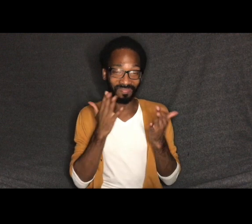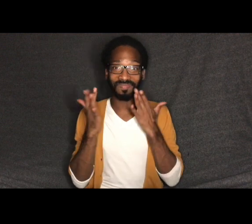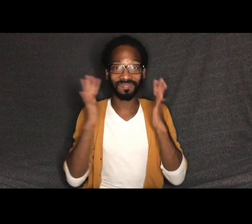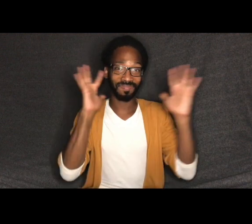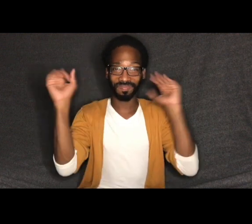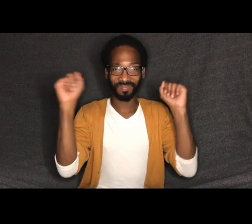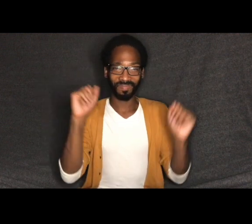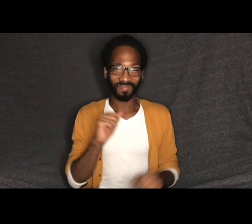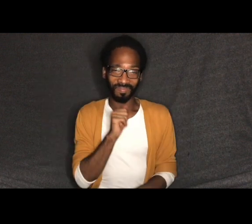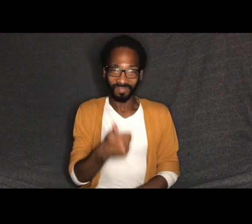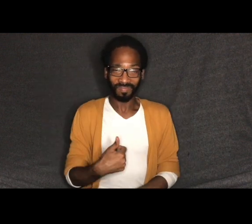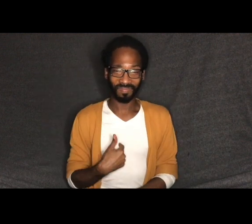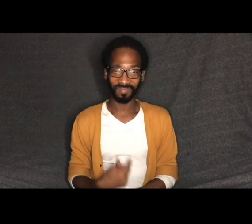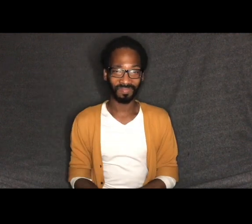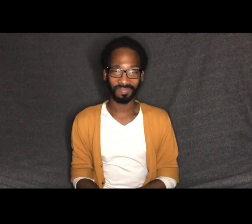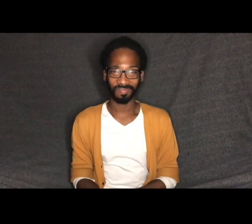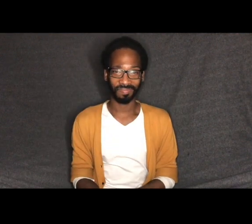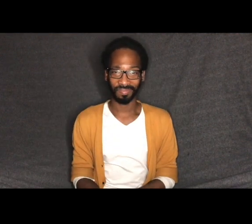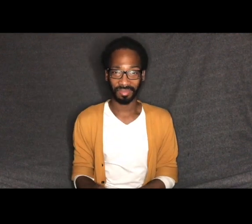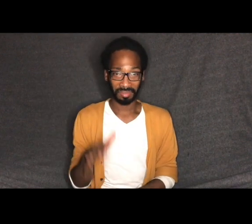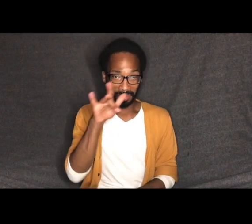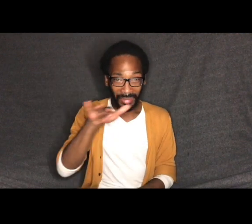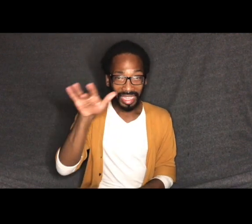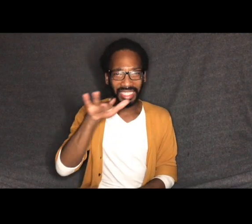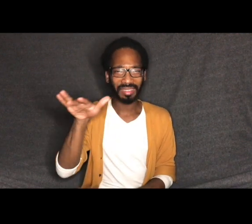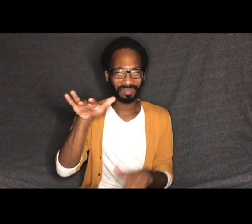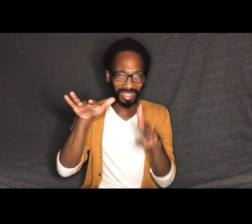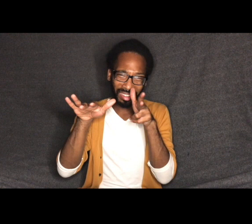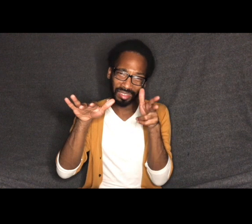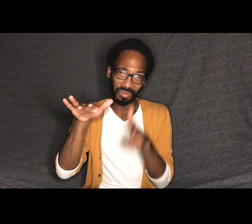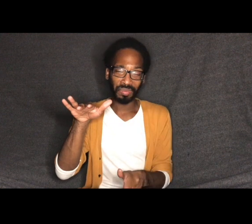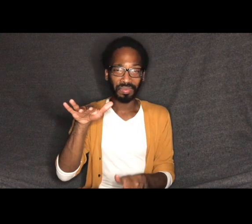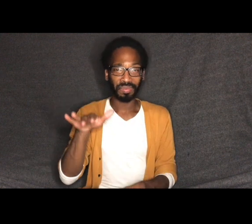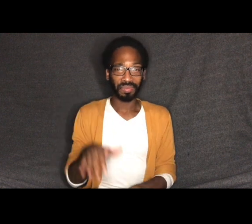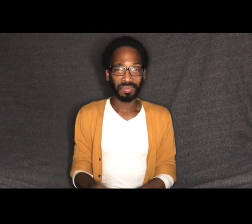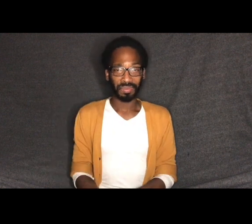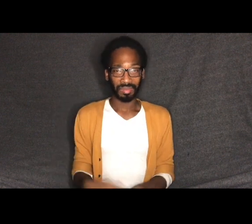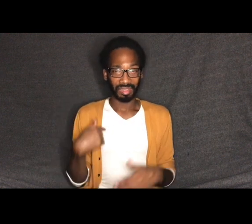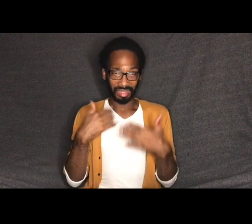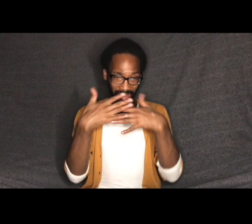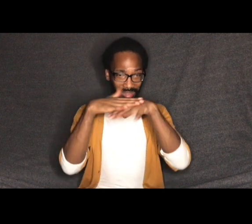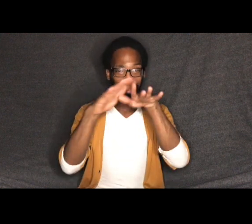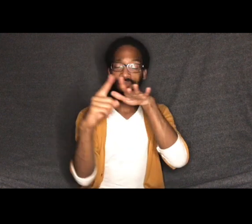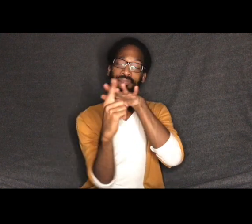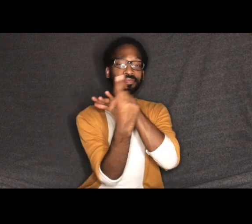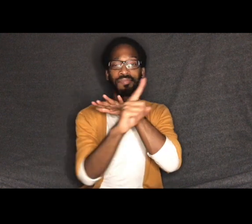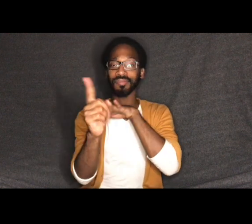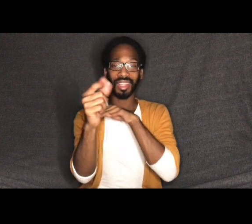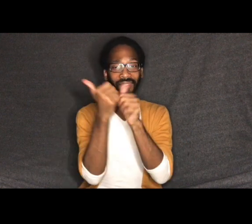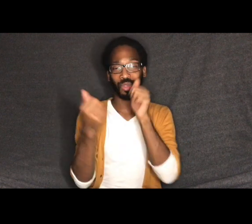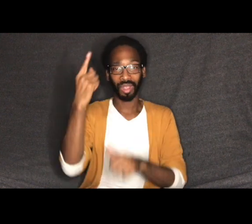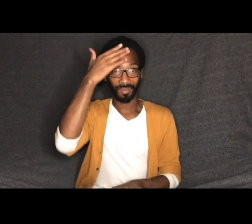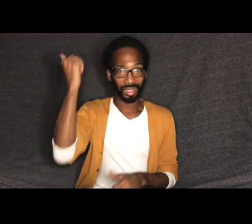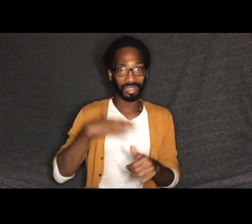I'm not the most colorful. I'm a really bad speller. I blend